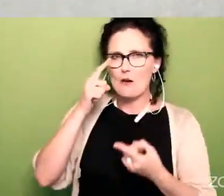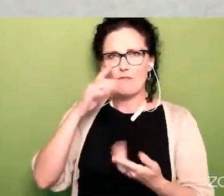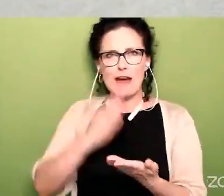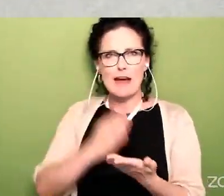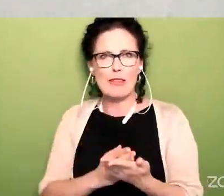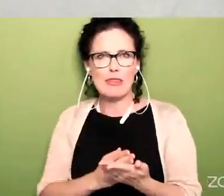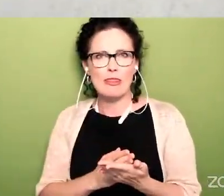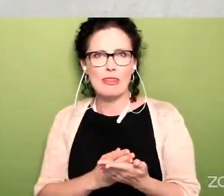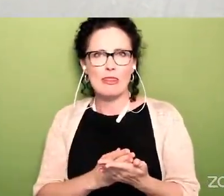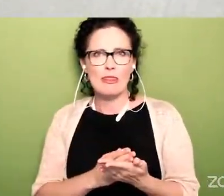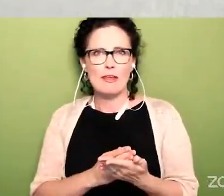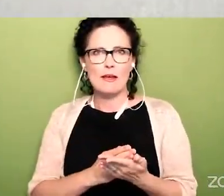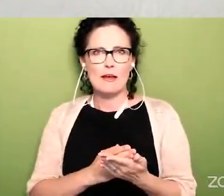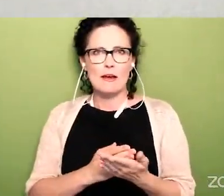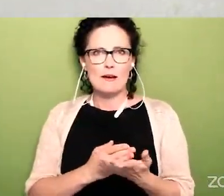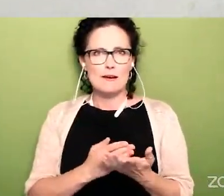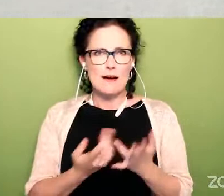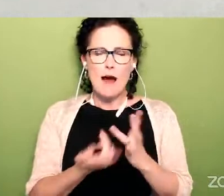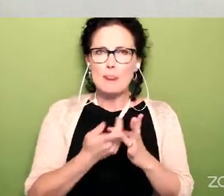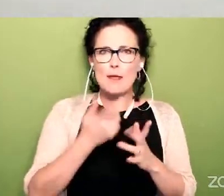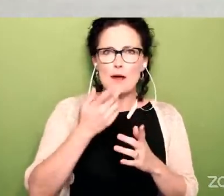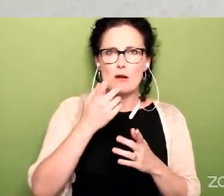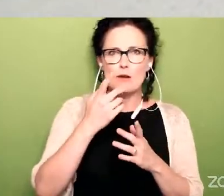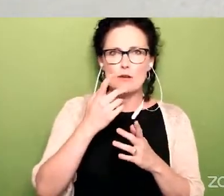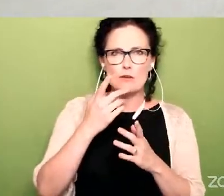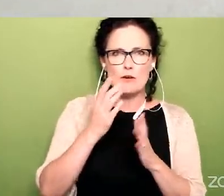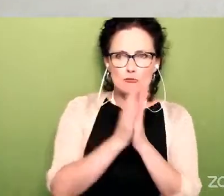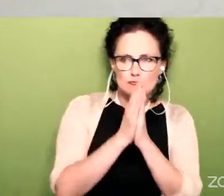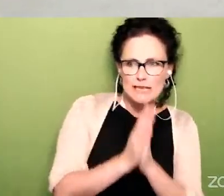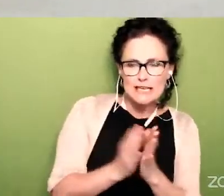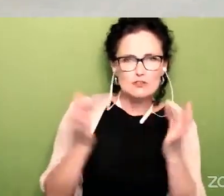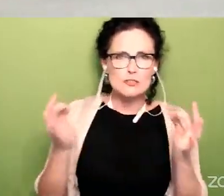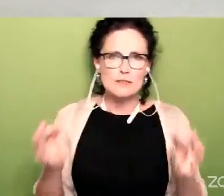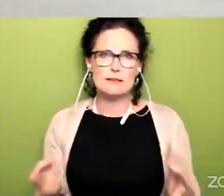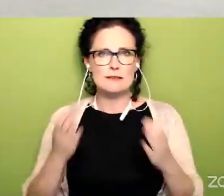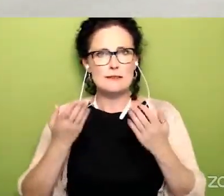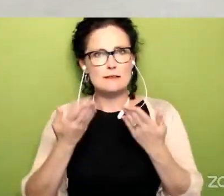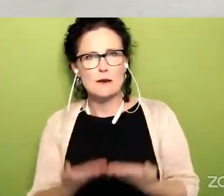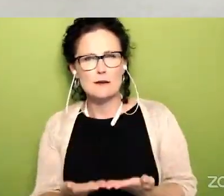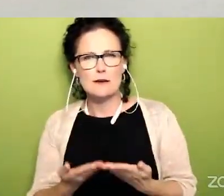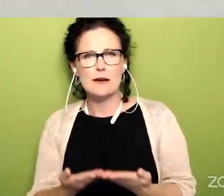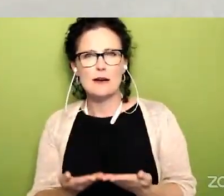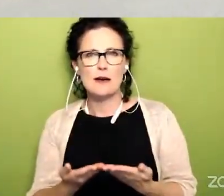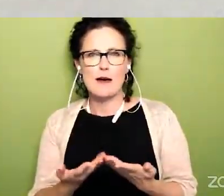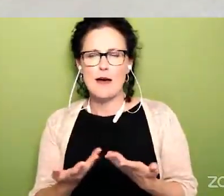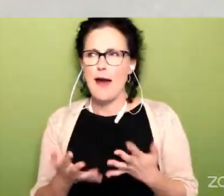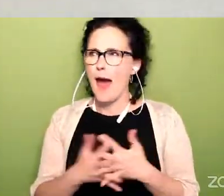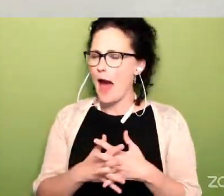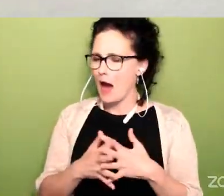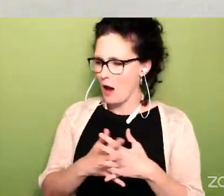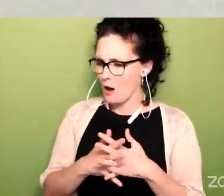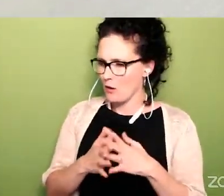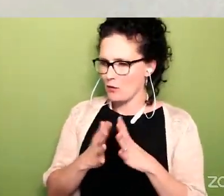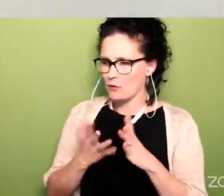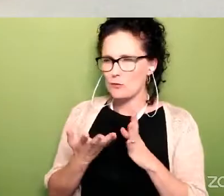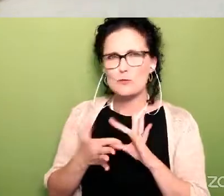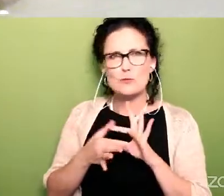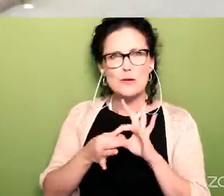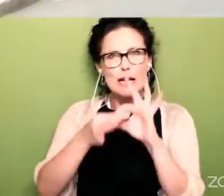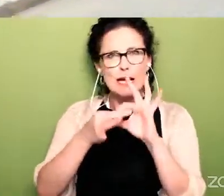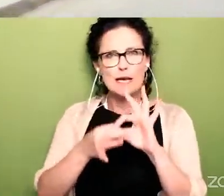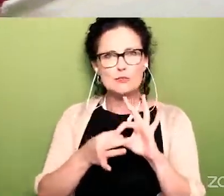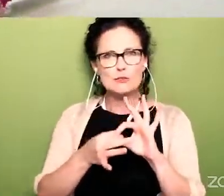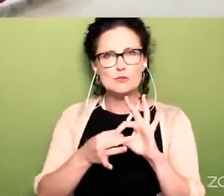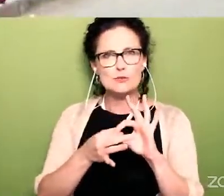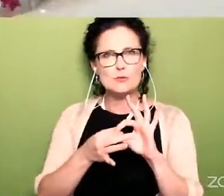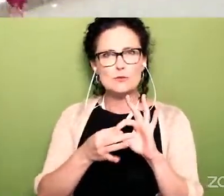be engaged with them and everything. Exactly. Yeah, man. Anyone got anything else? Go on now. Talk over each